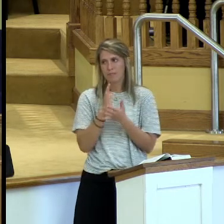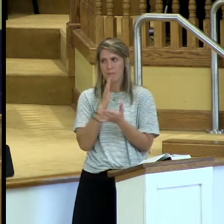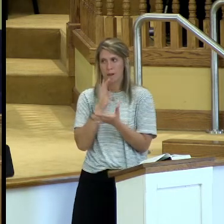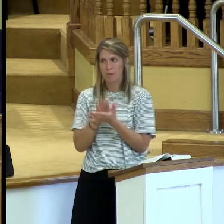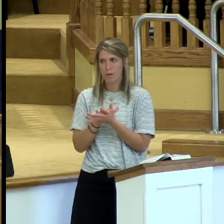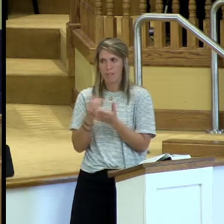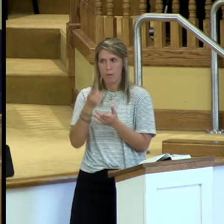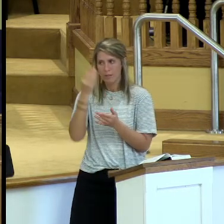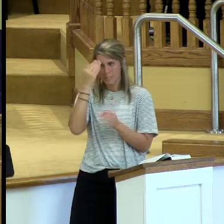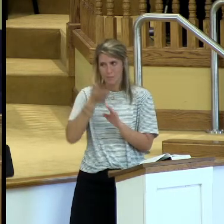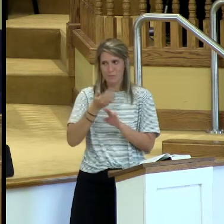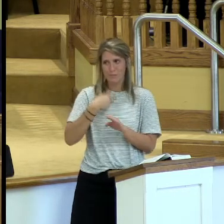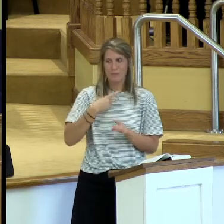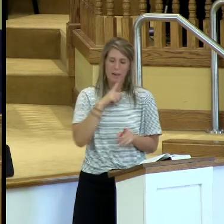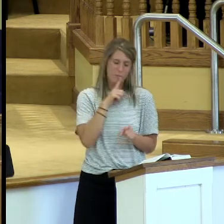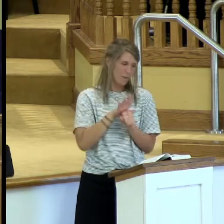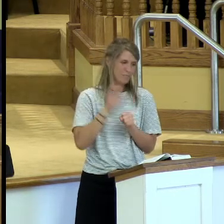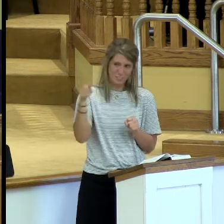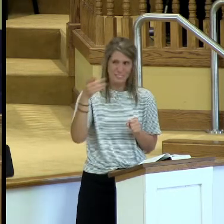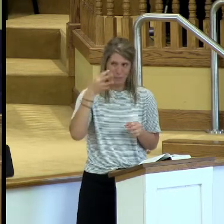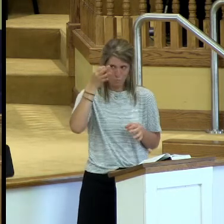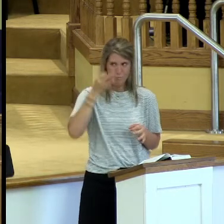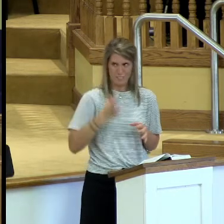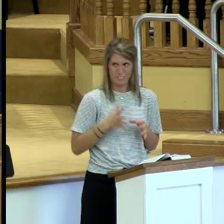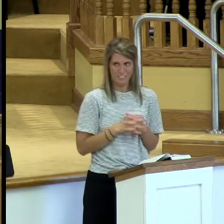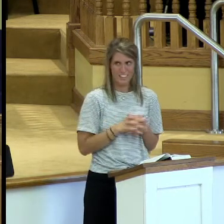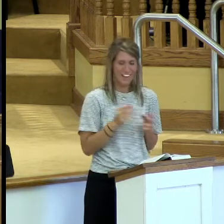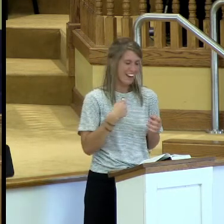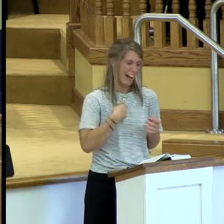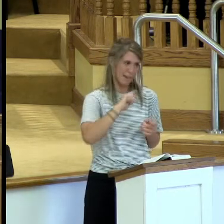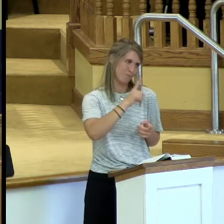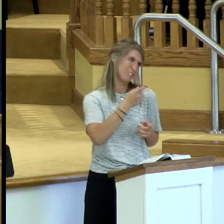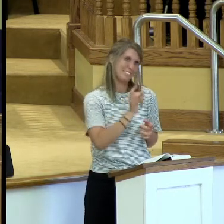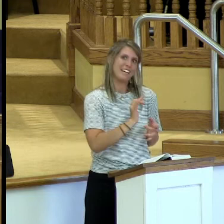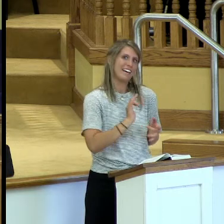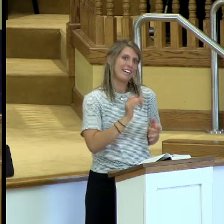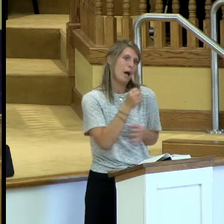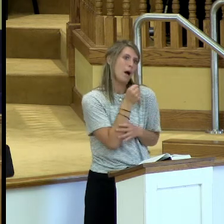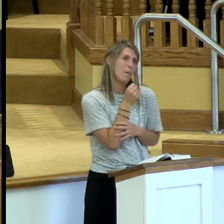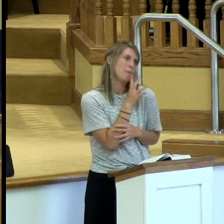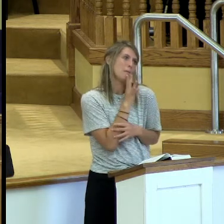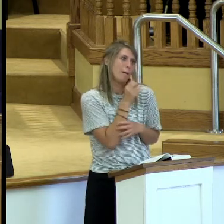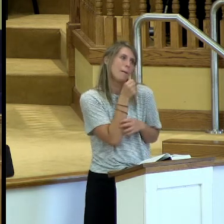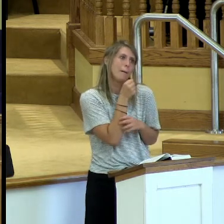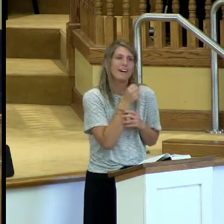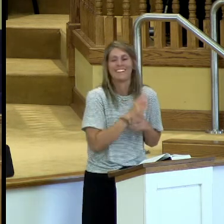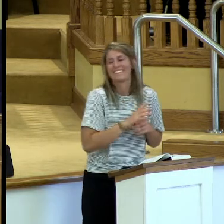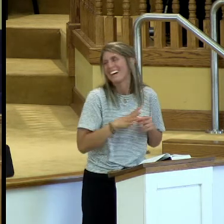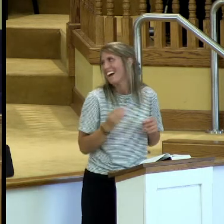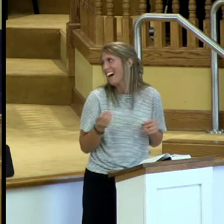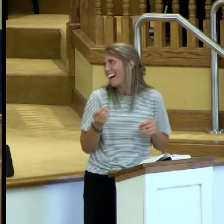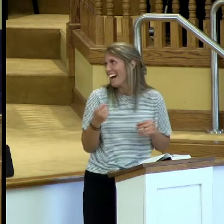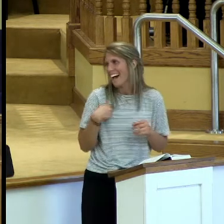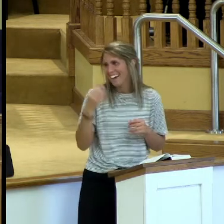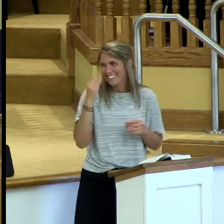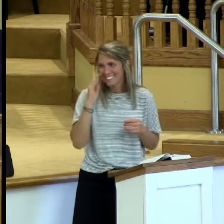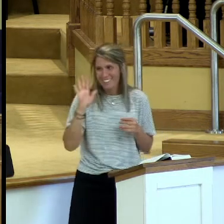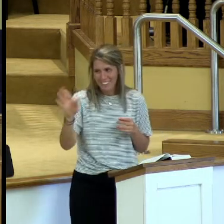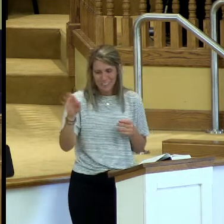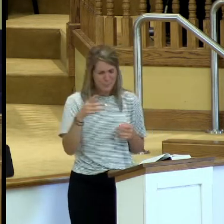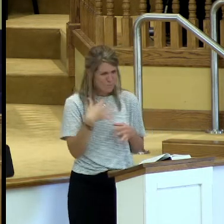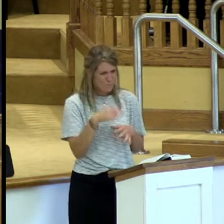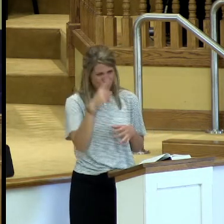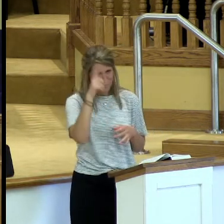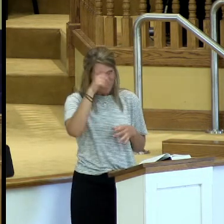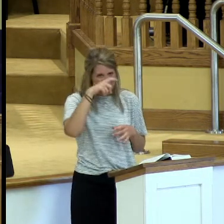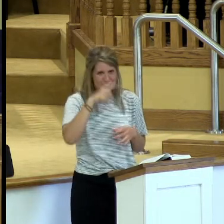my wife knows before me. Like, I swear she's the preacher. And I'm just, like, the microphone for real. Like, I don't know. Her discernment